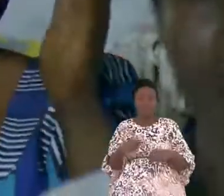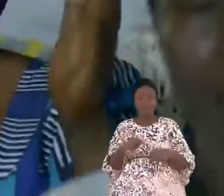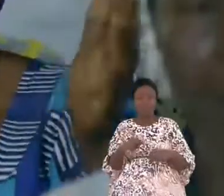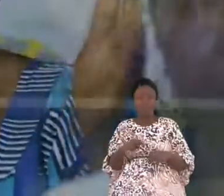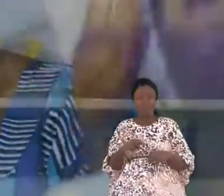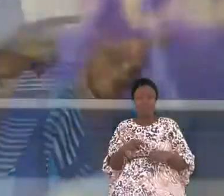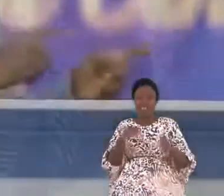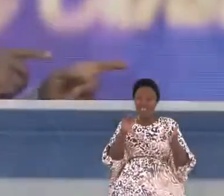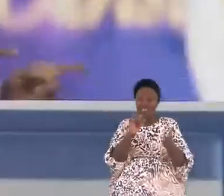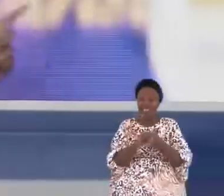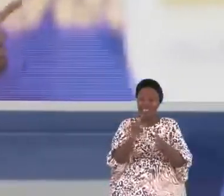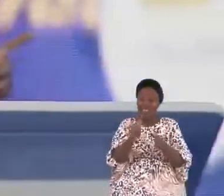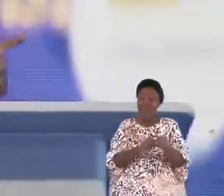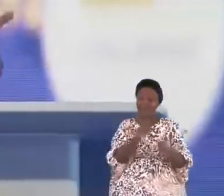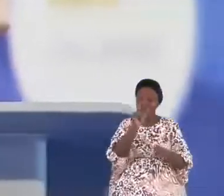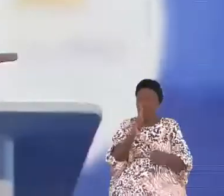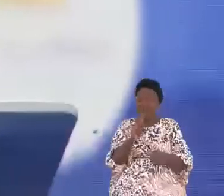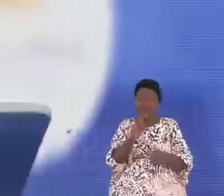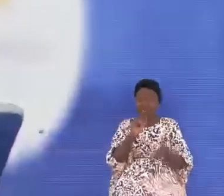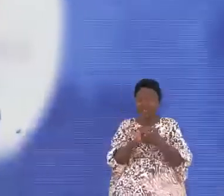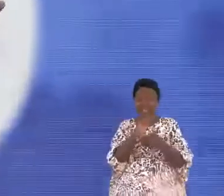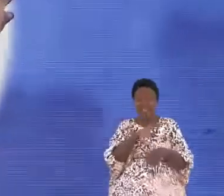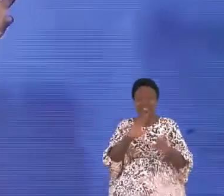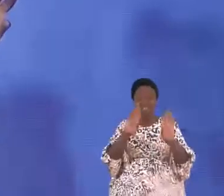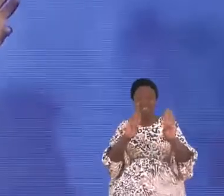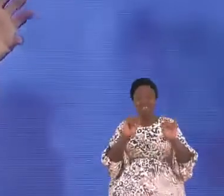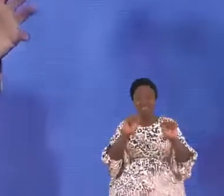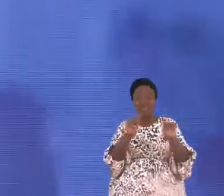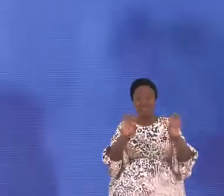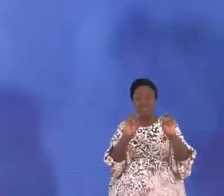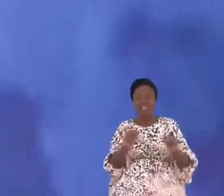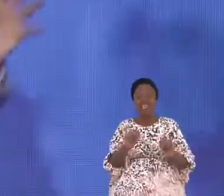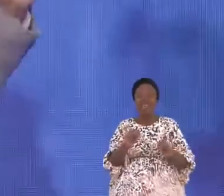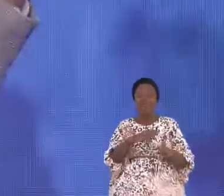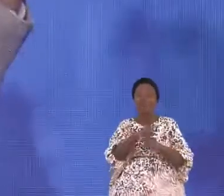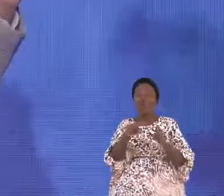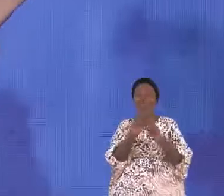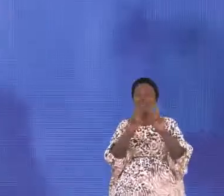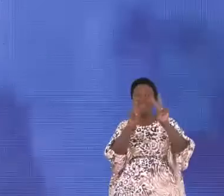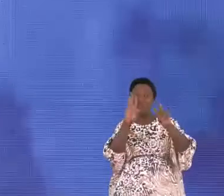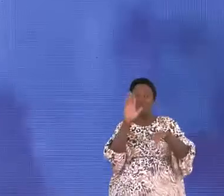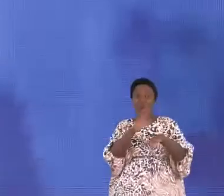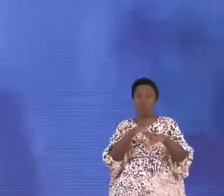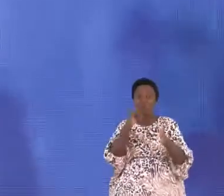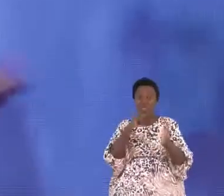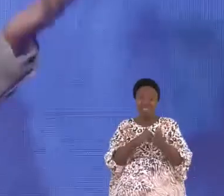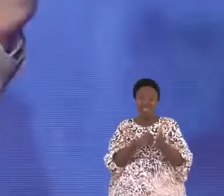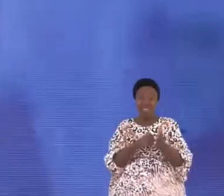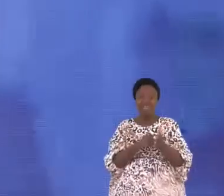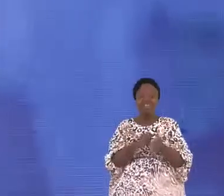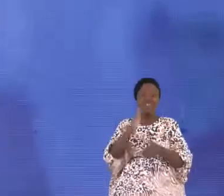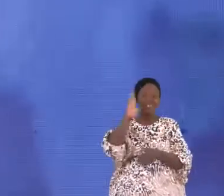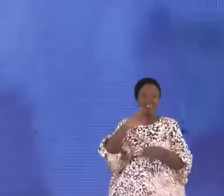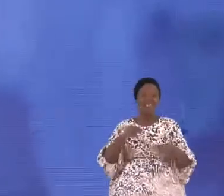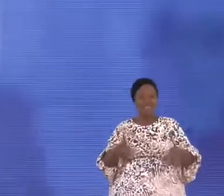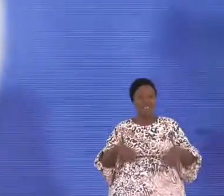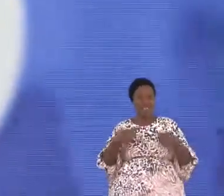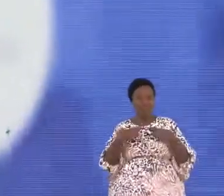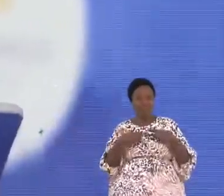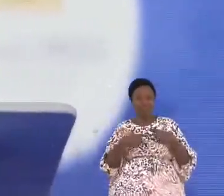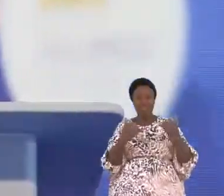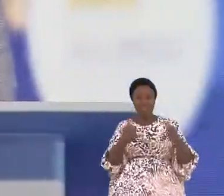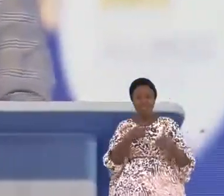That everyone that is beaten, when he looketh upon it, shall live. Look at